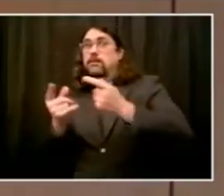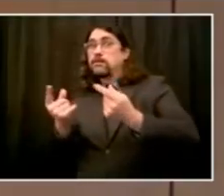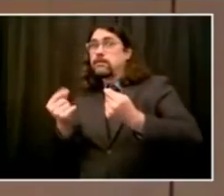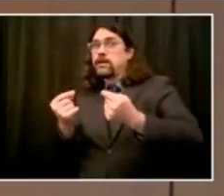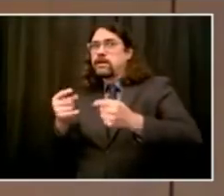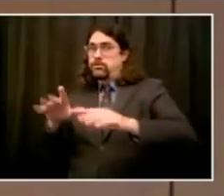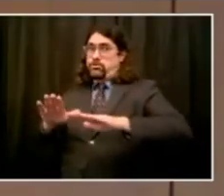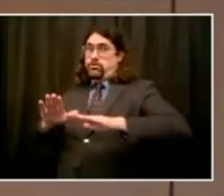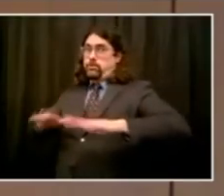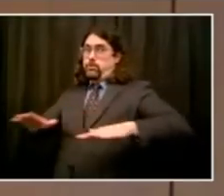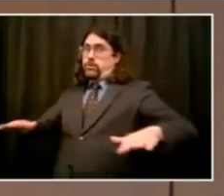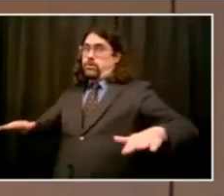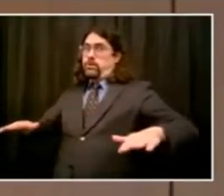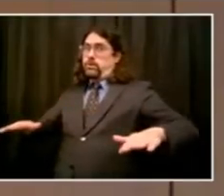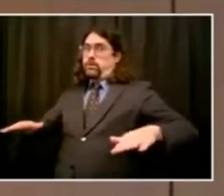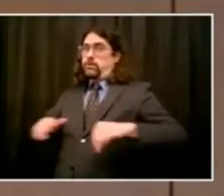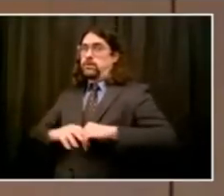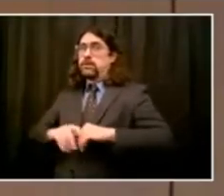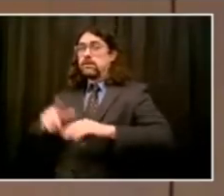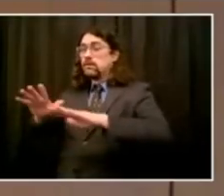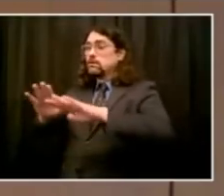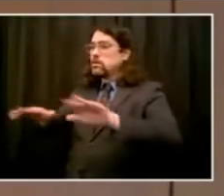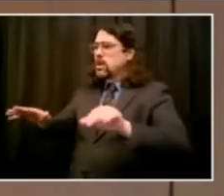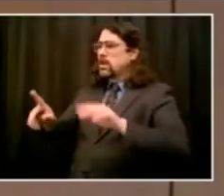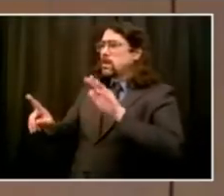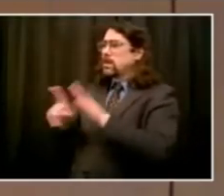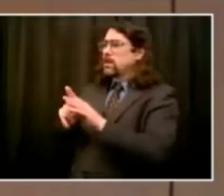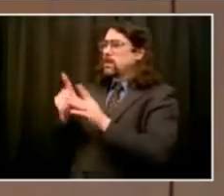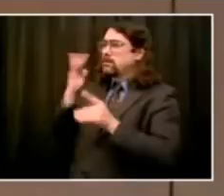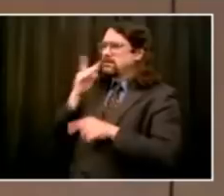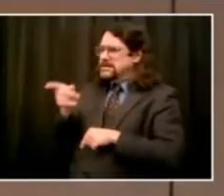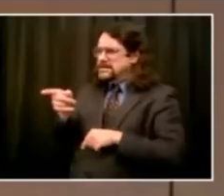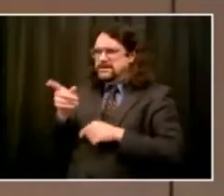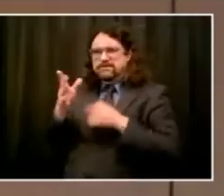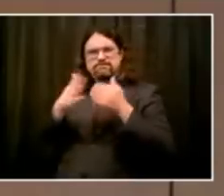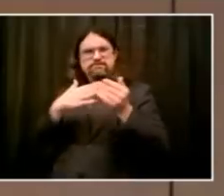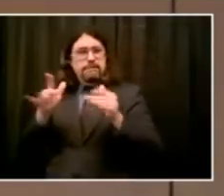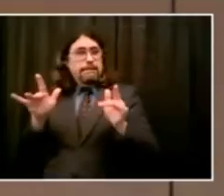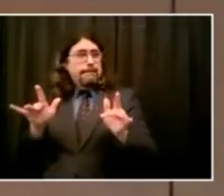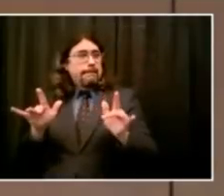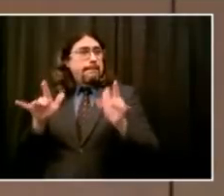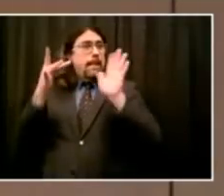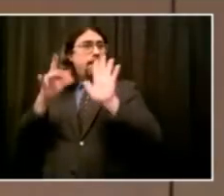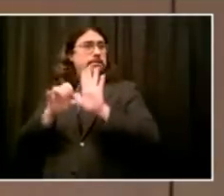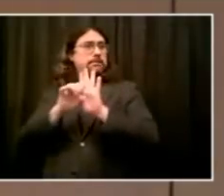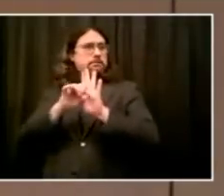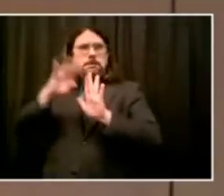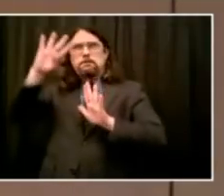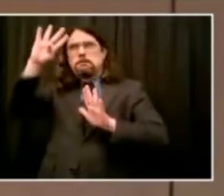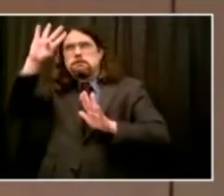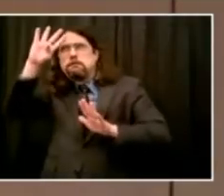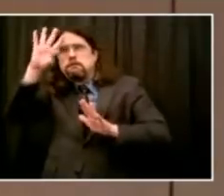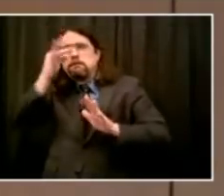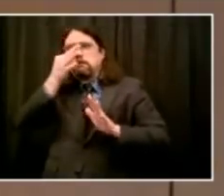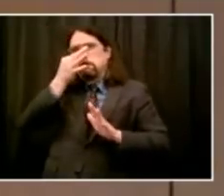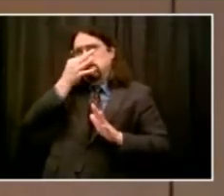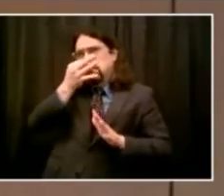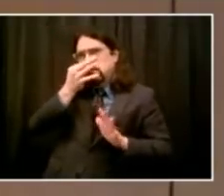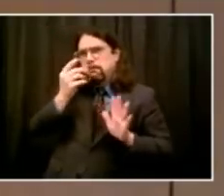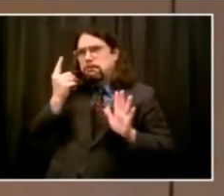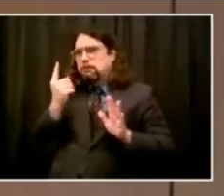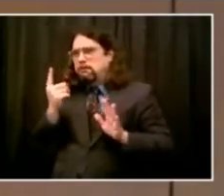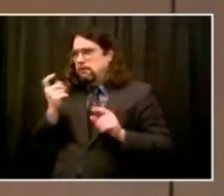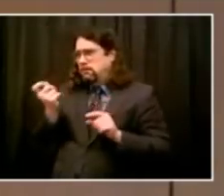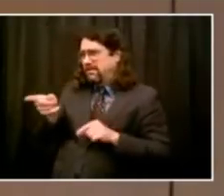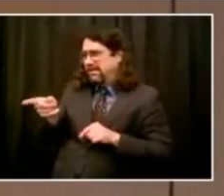developing MIS-C. And so as the capacity grows, we will certainly be testing more people.